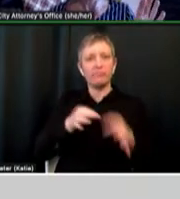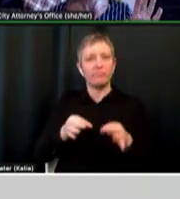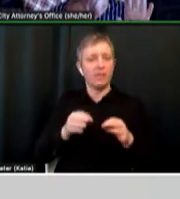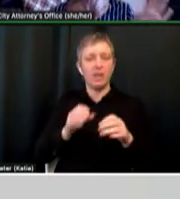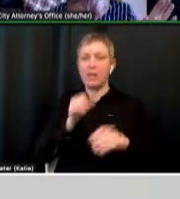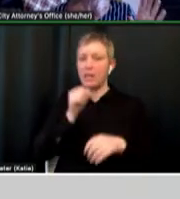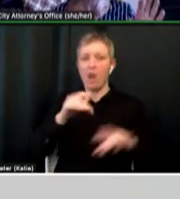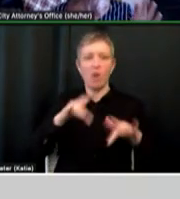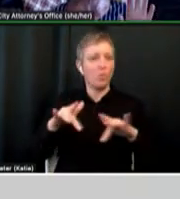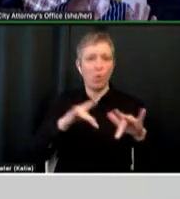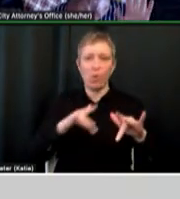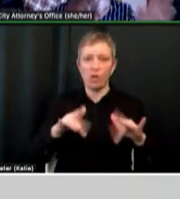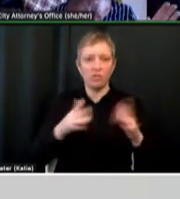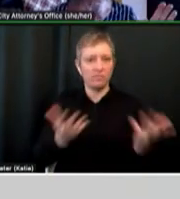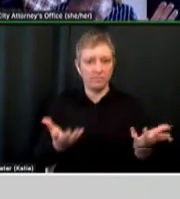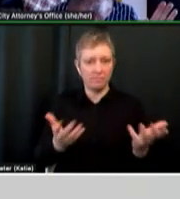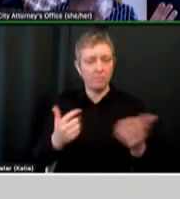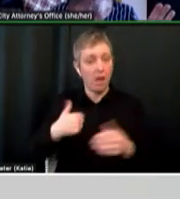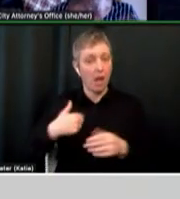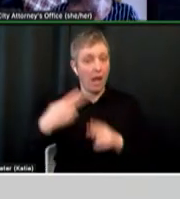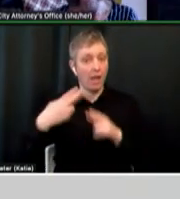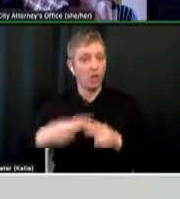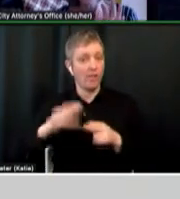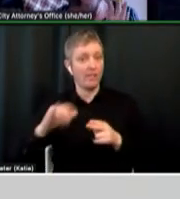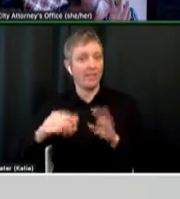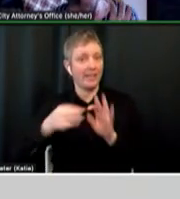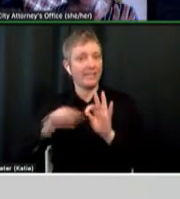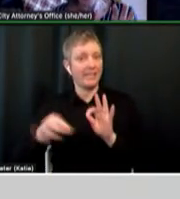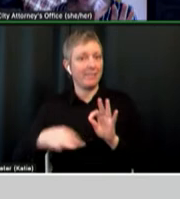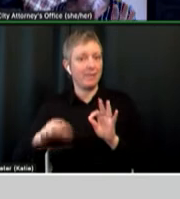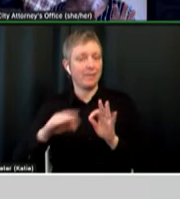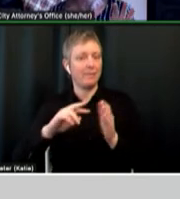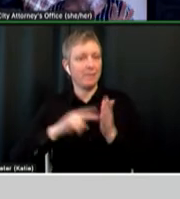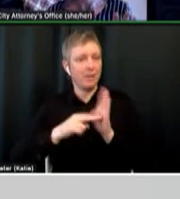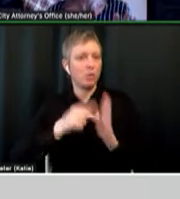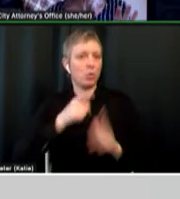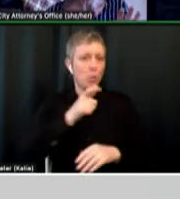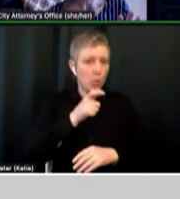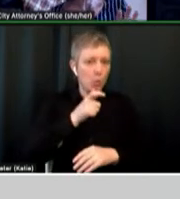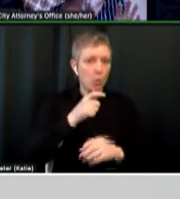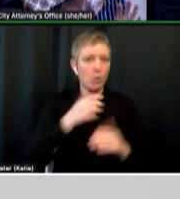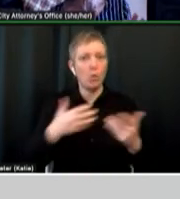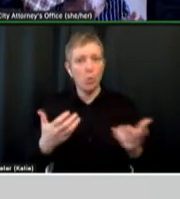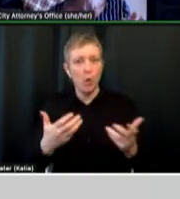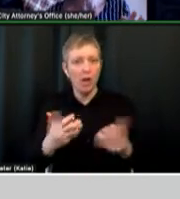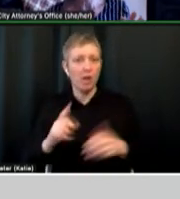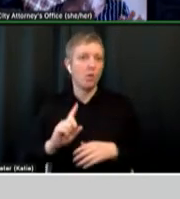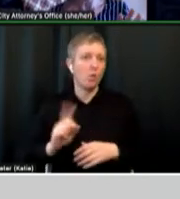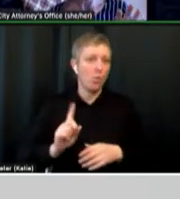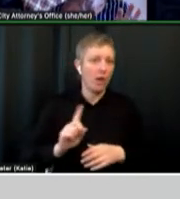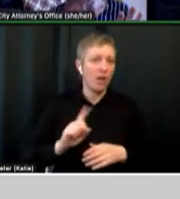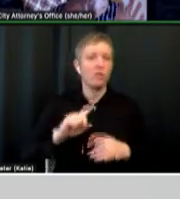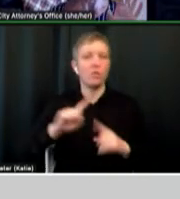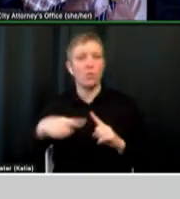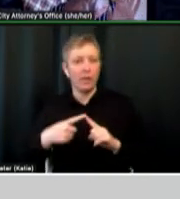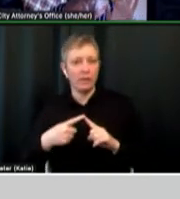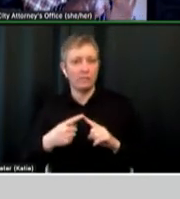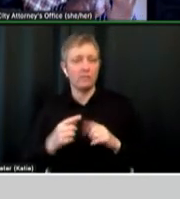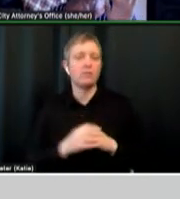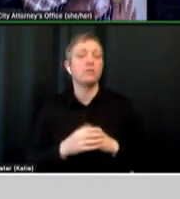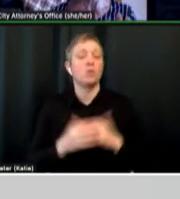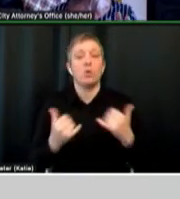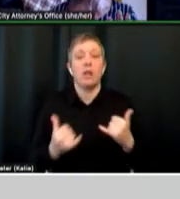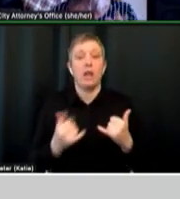it the who, what, when, where, and how statement. Now, what will happen for category 2 uses of force is when